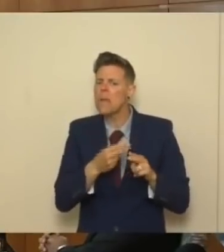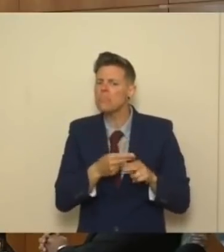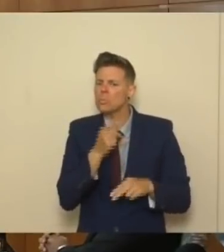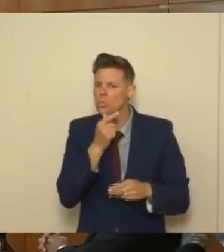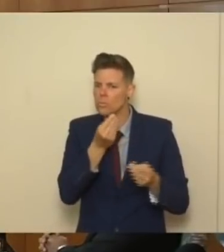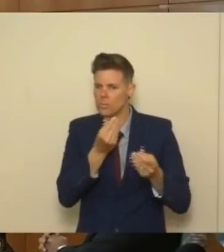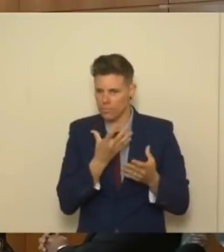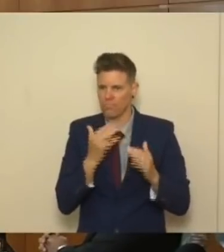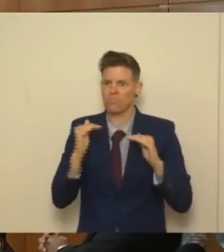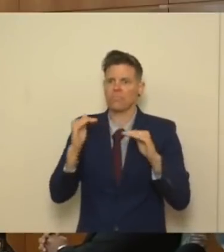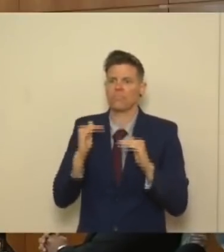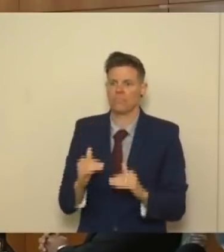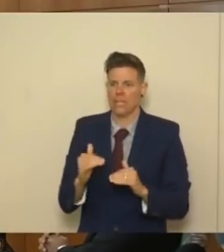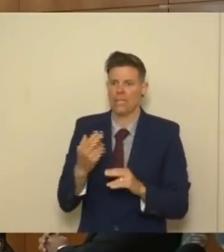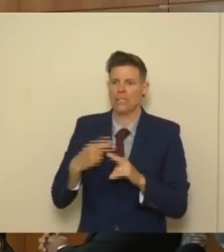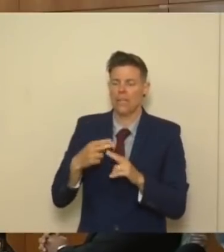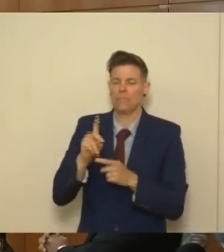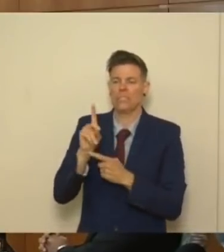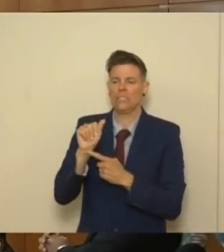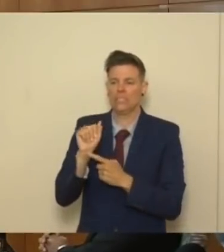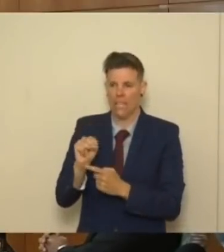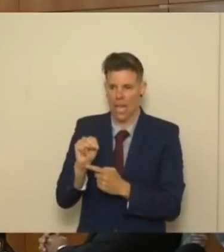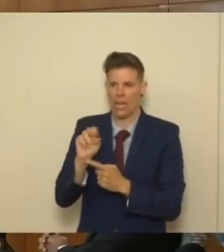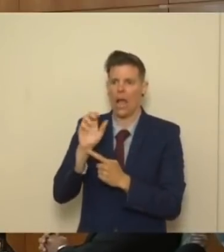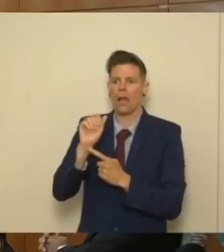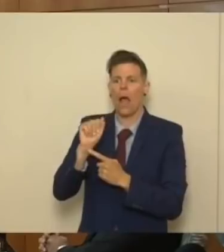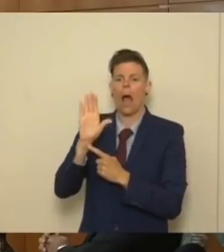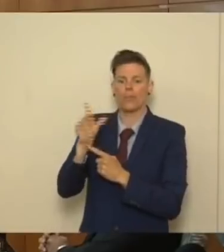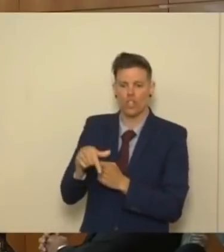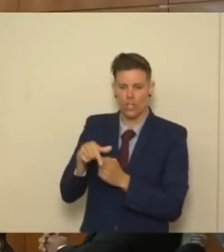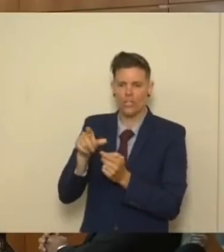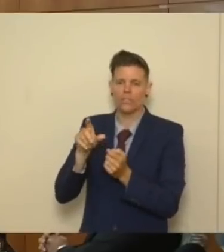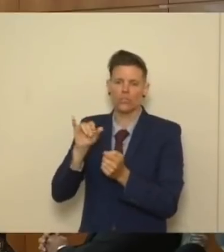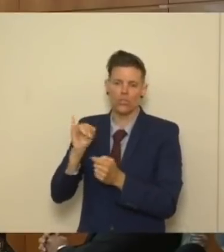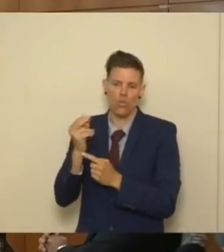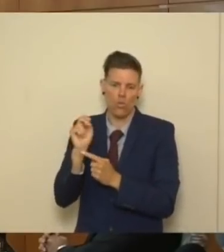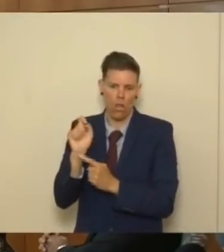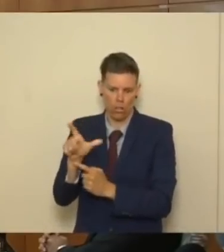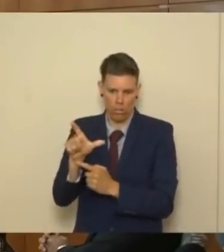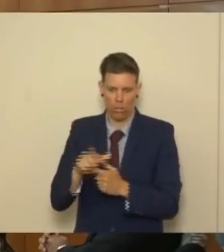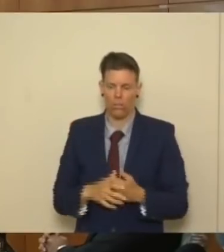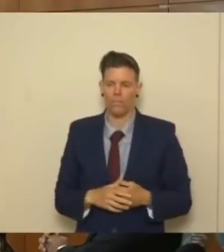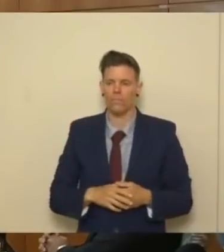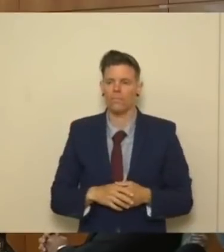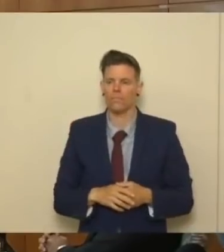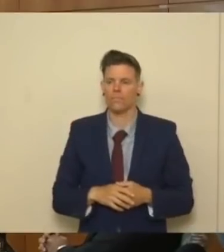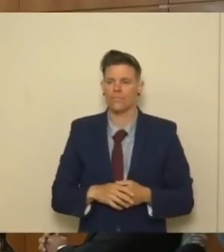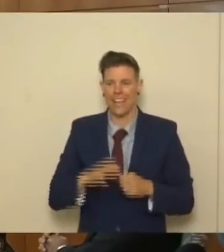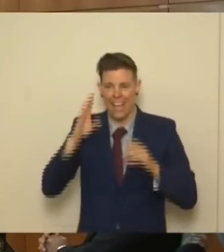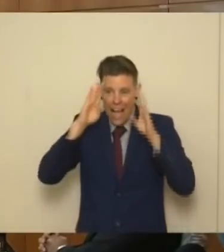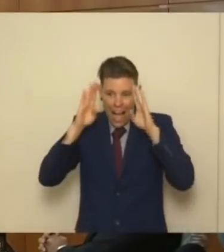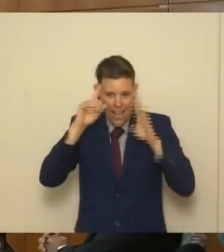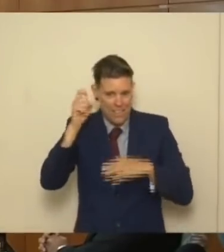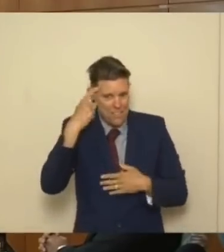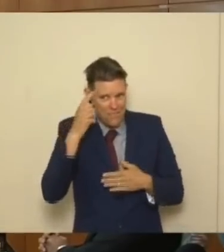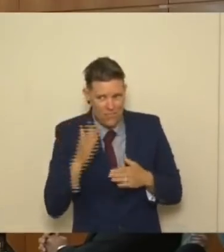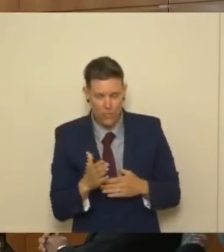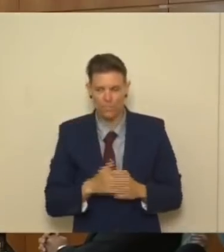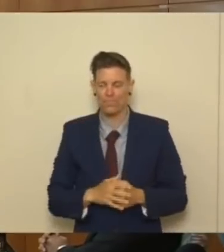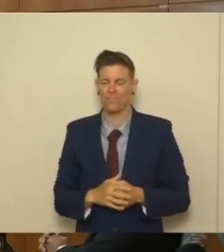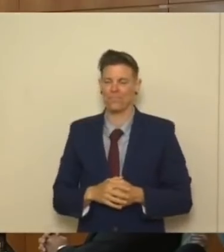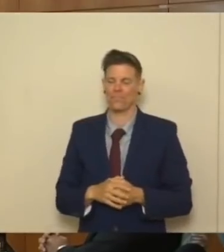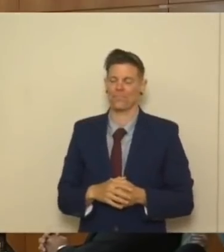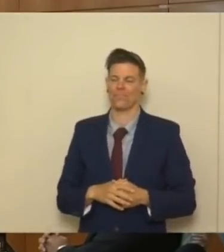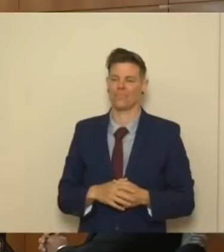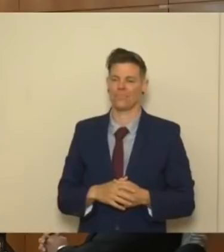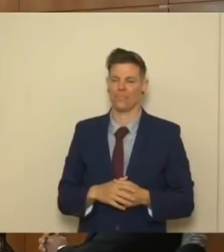Albuquerque Journal. Dan, you are unmuted. Go ahead and ask your question. Hi, Governor. The spread